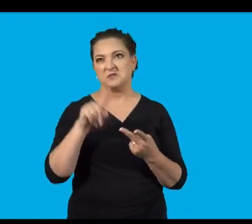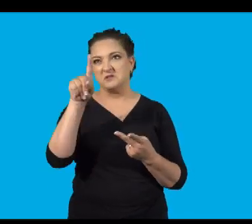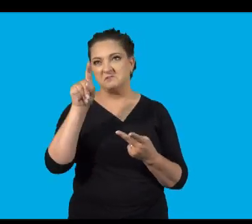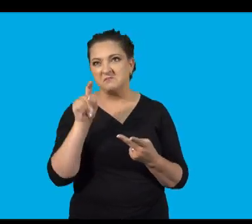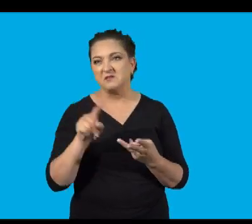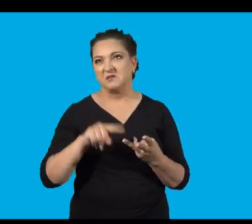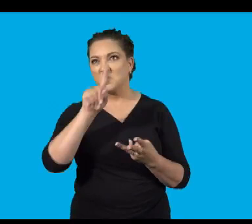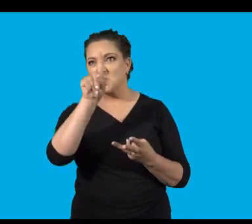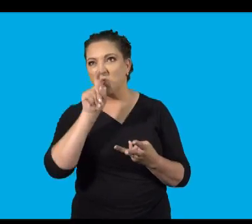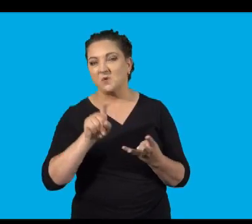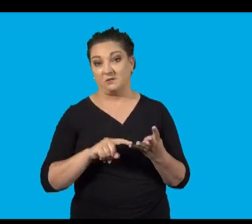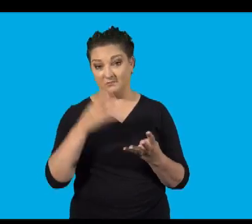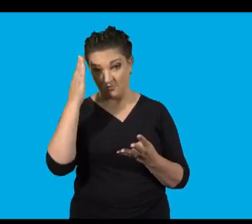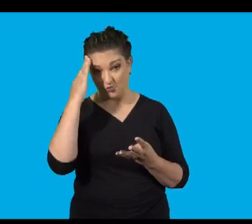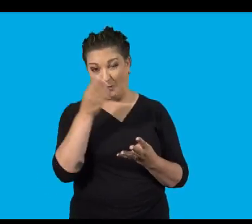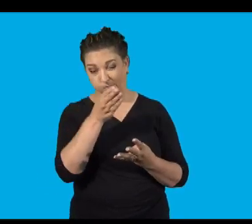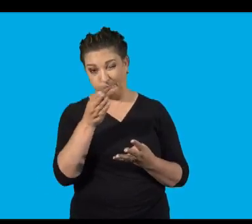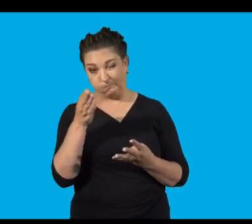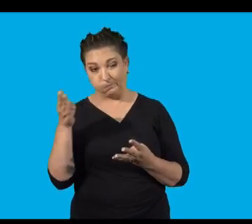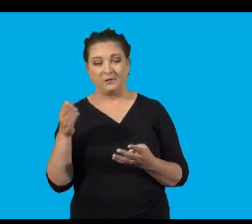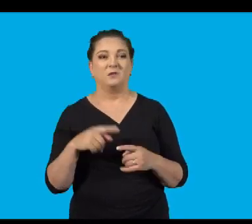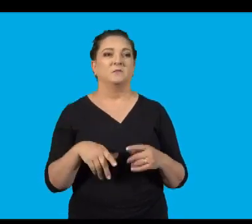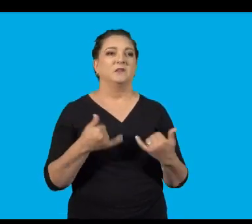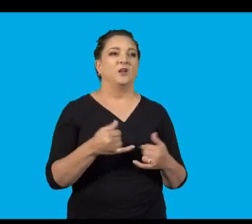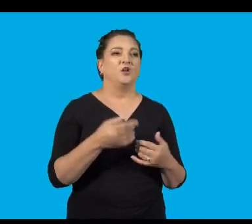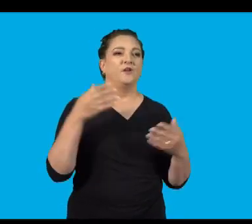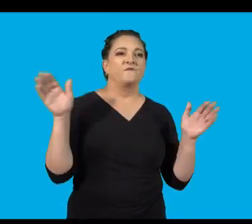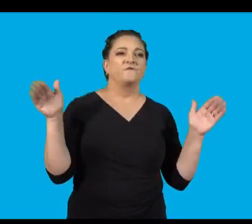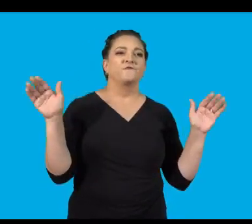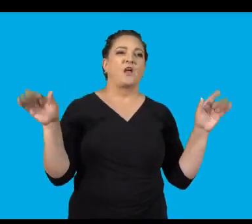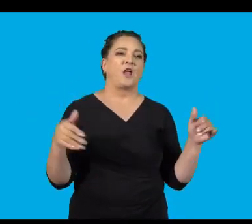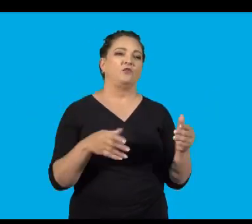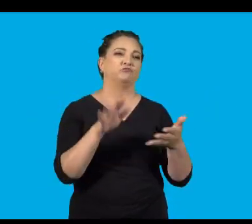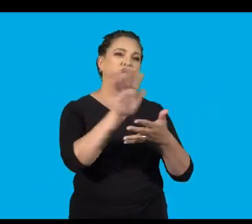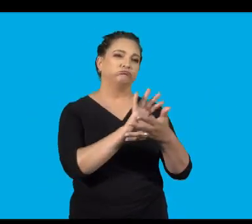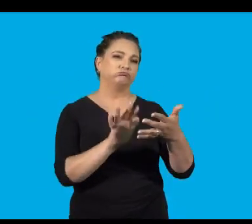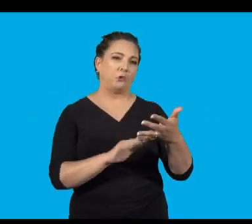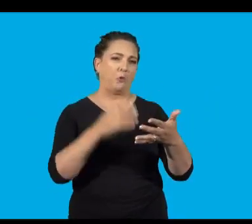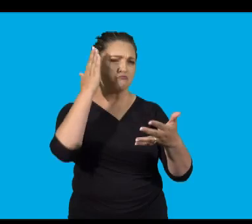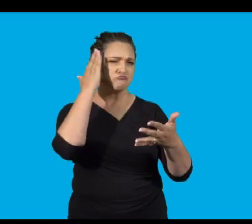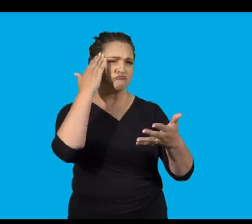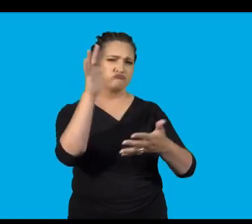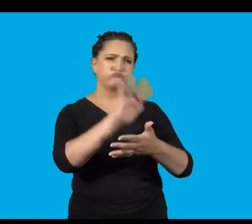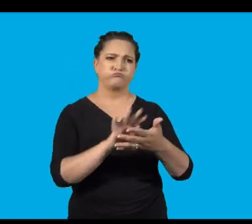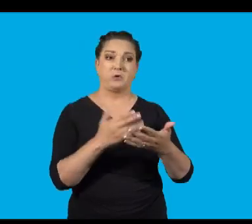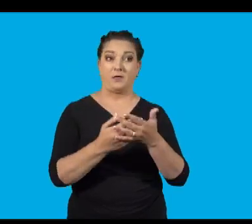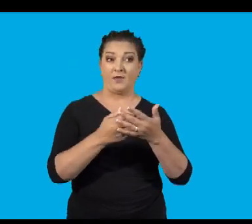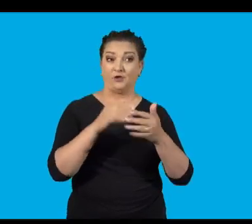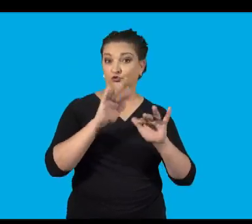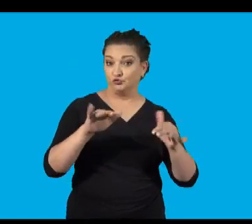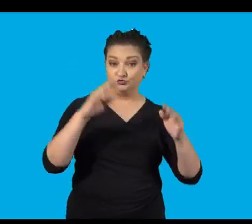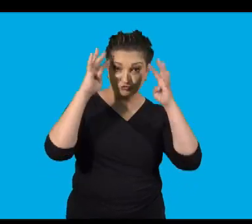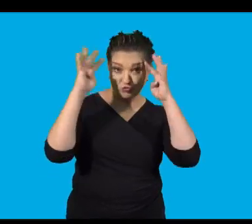full stop, exclamation, questions, all right? So fairy tales are well-known stories that inspire